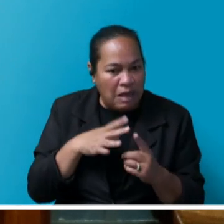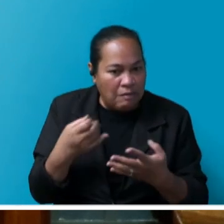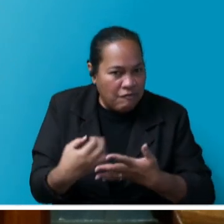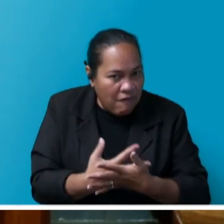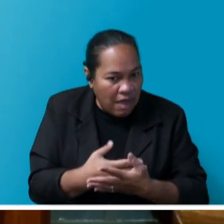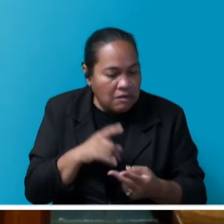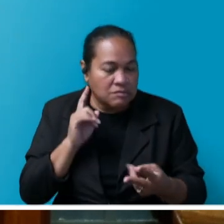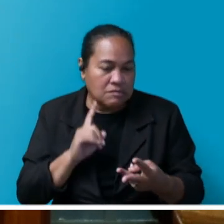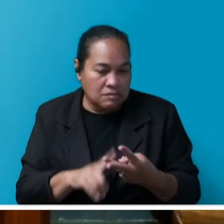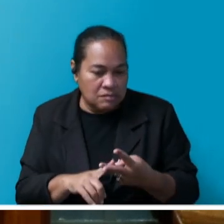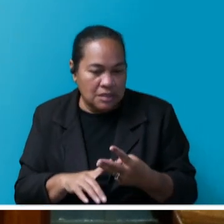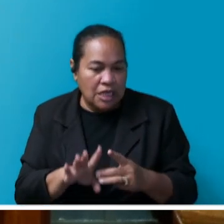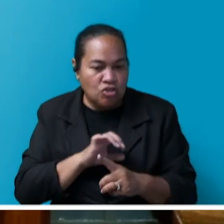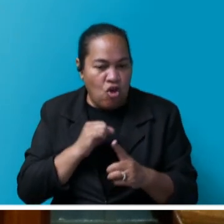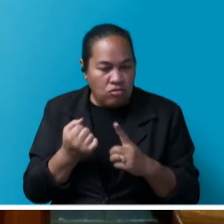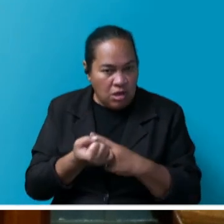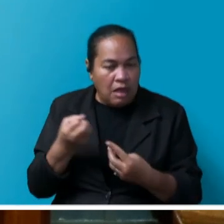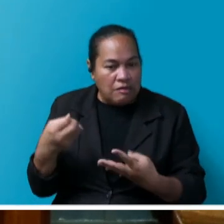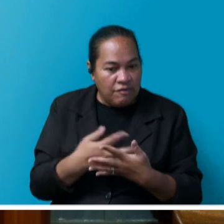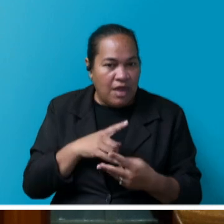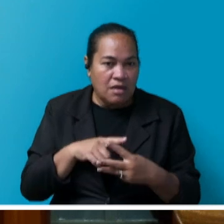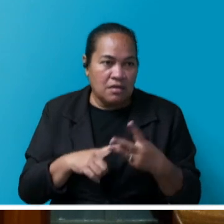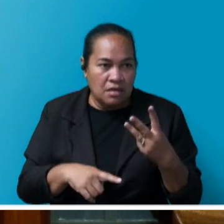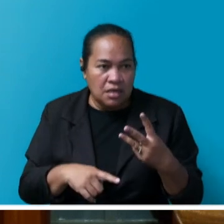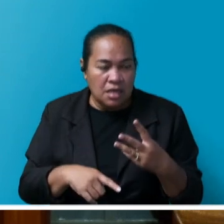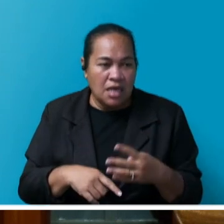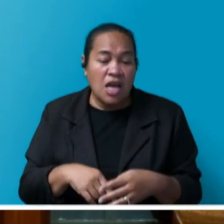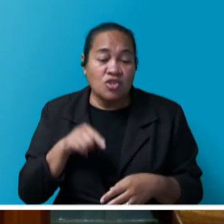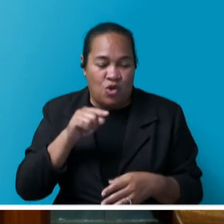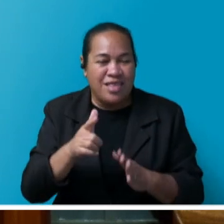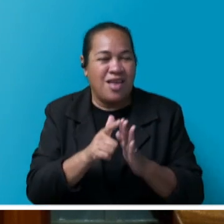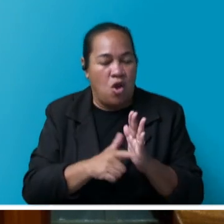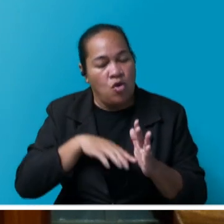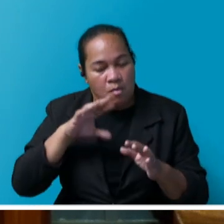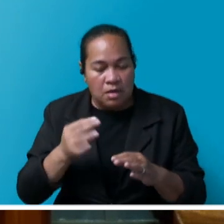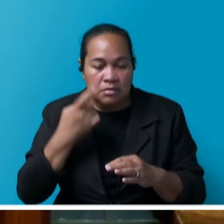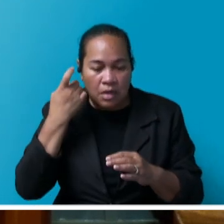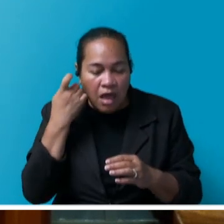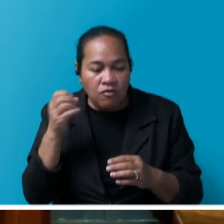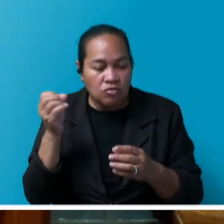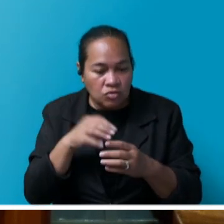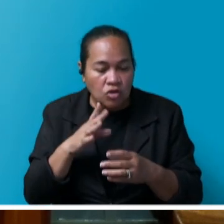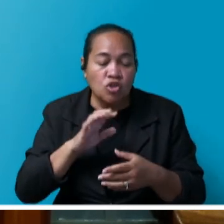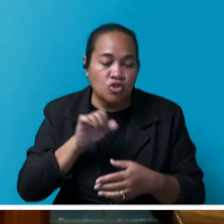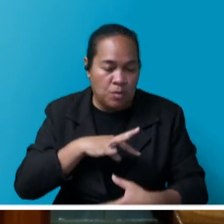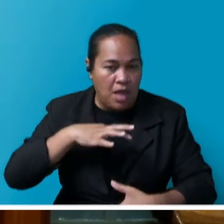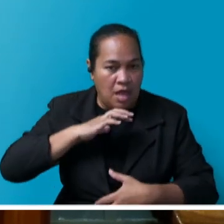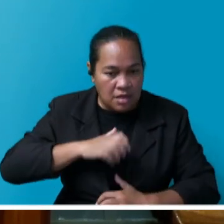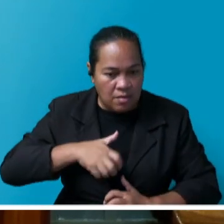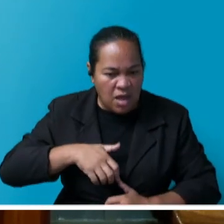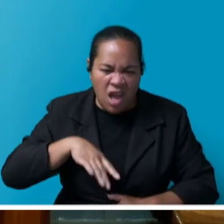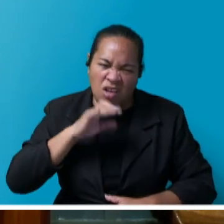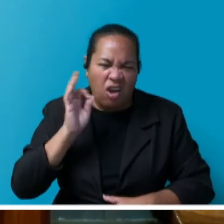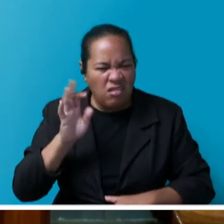The compensatory mechanism in the new legislation is intended to be adaptable rather than a